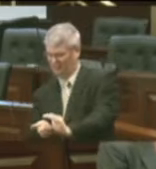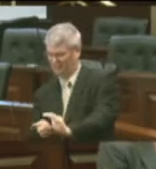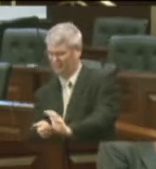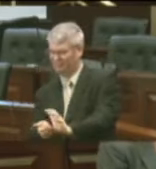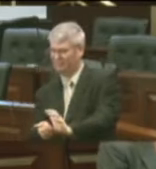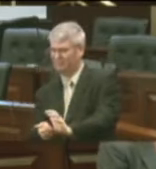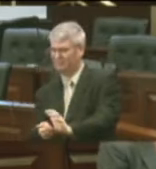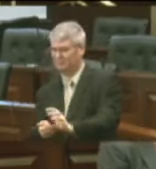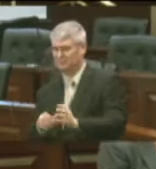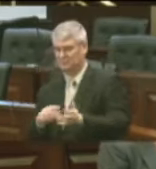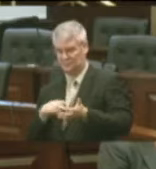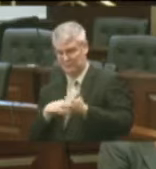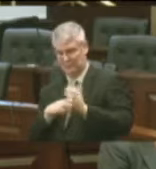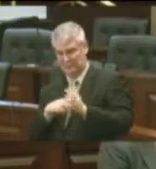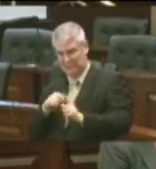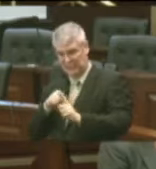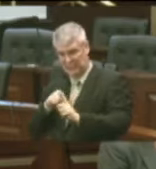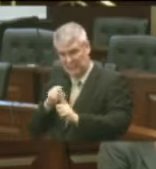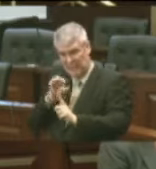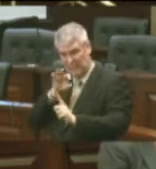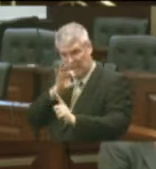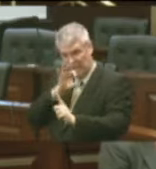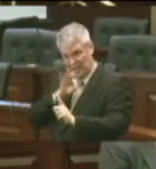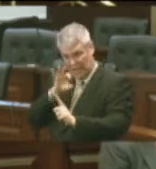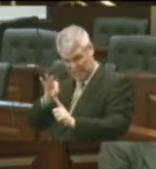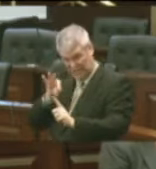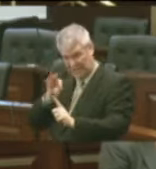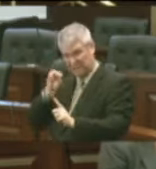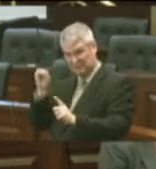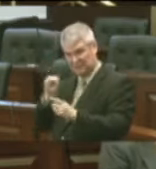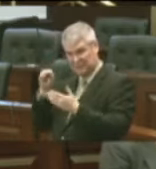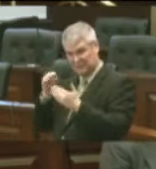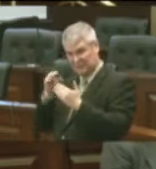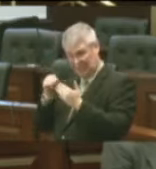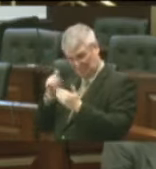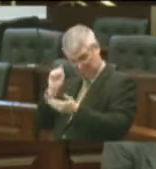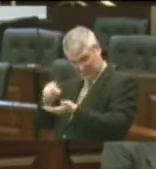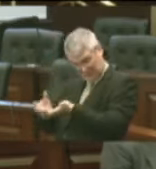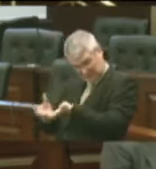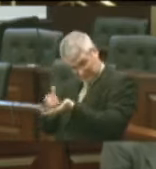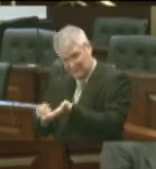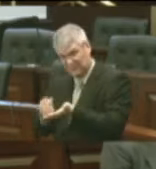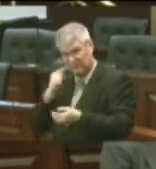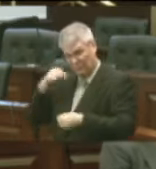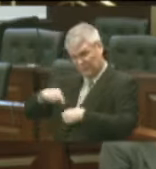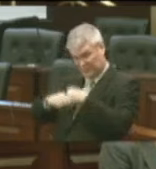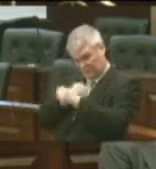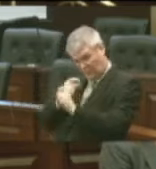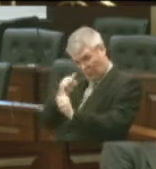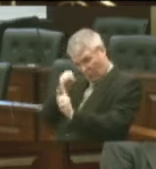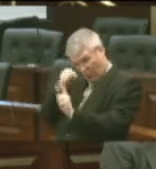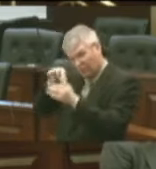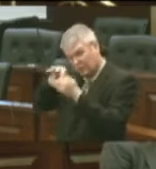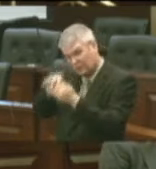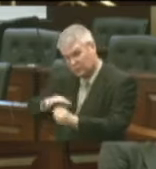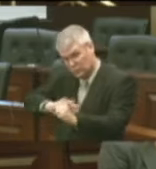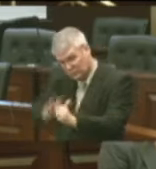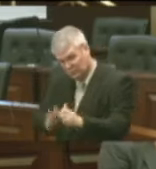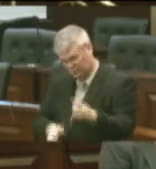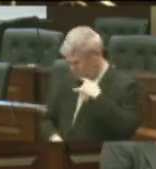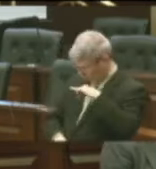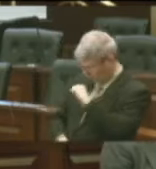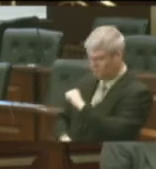expense in education. It has to be spent this year as well. Yes, right? That's correct. So you can't really loop back into teacher pay with